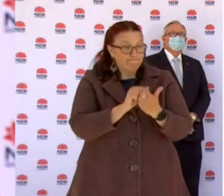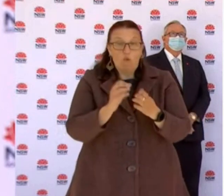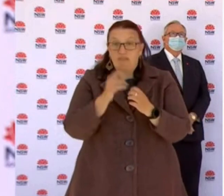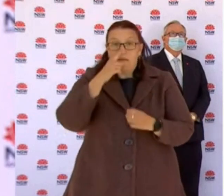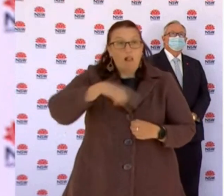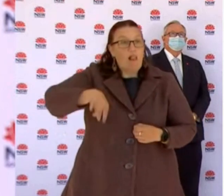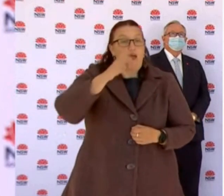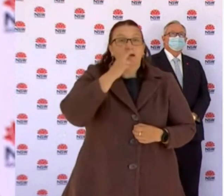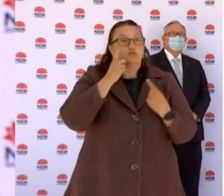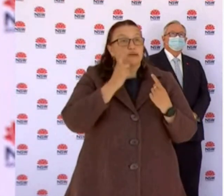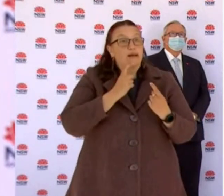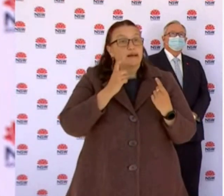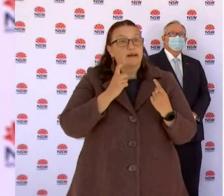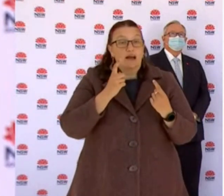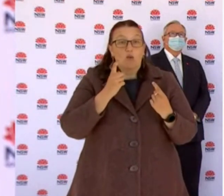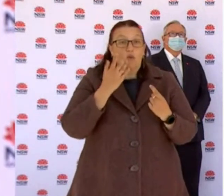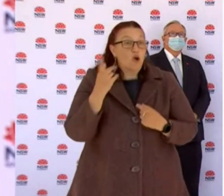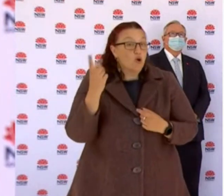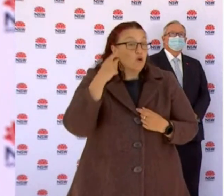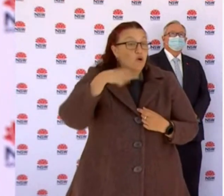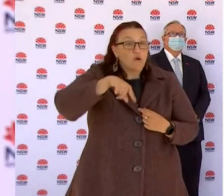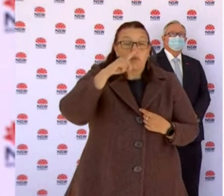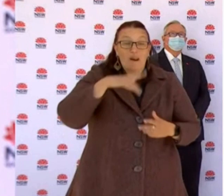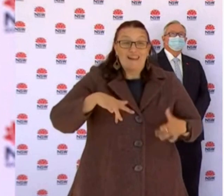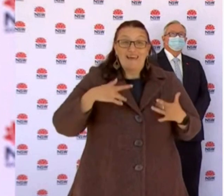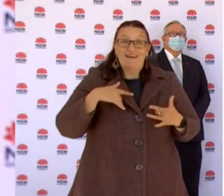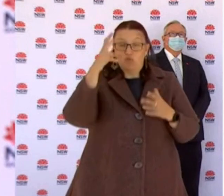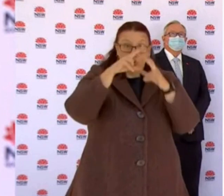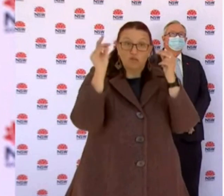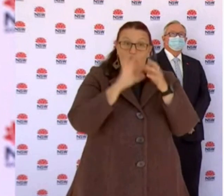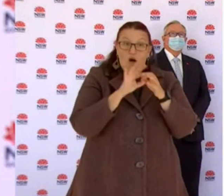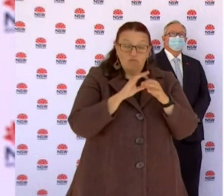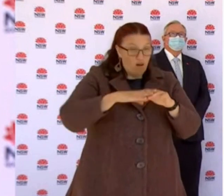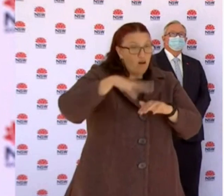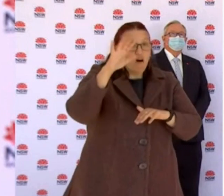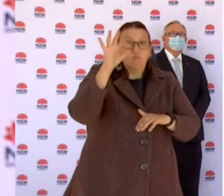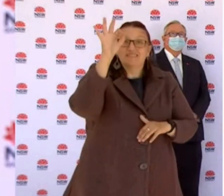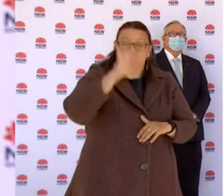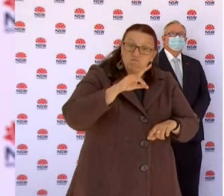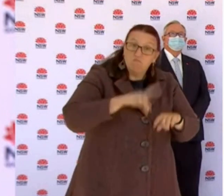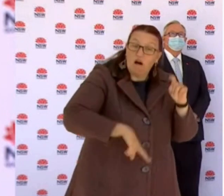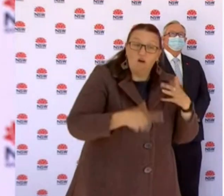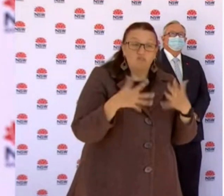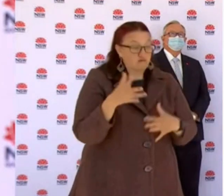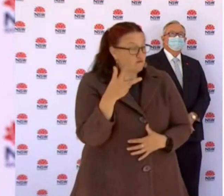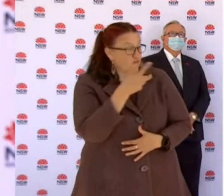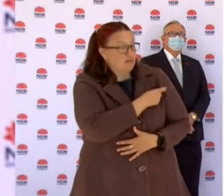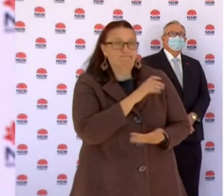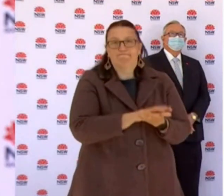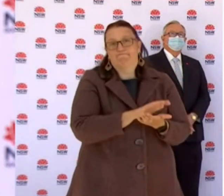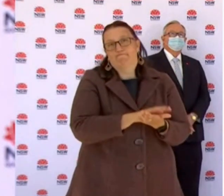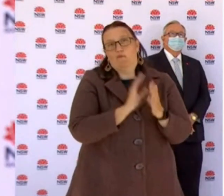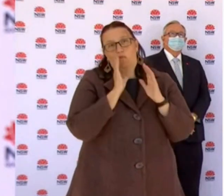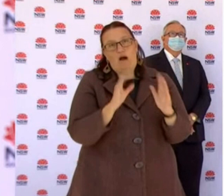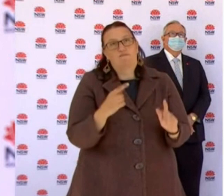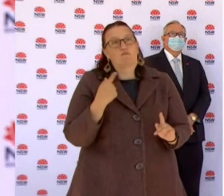the residents was a really pleasing thing to see. When I heard about this and the vast majority of residents were vaccinated, that was a very